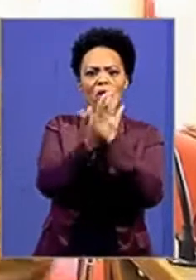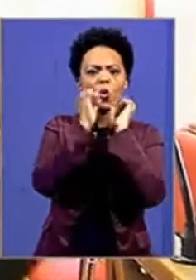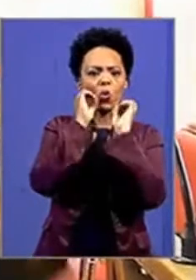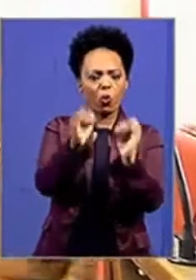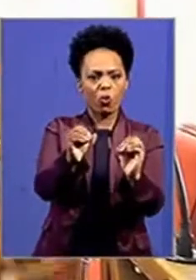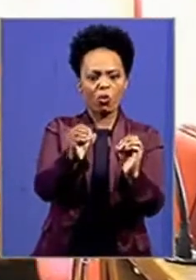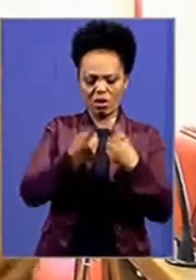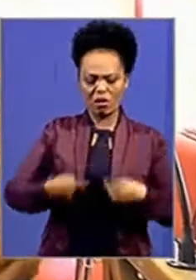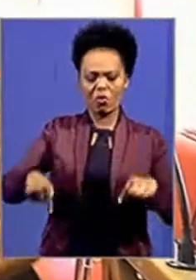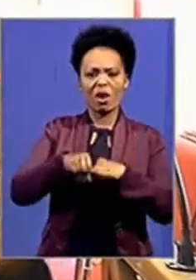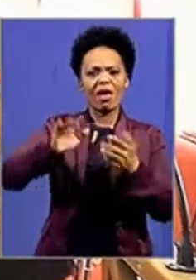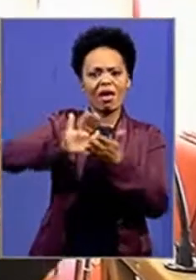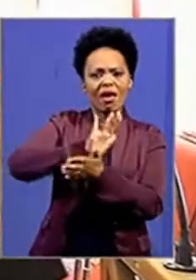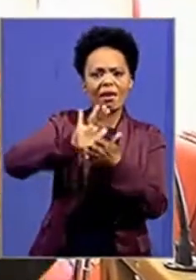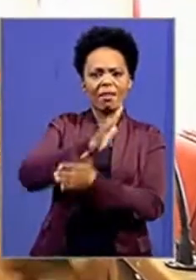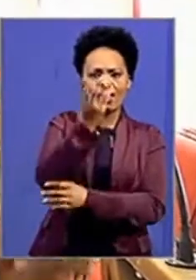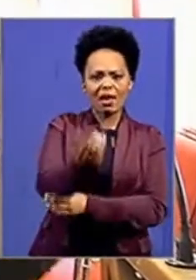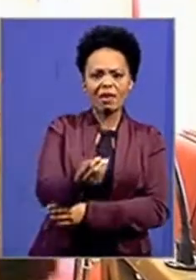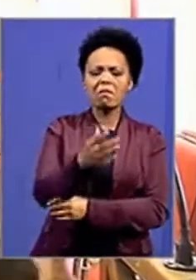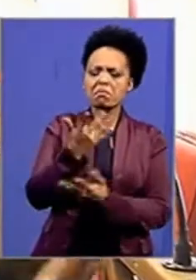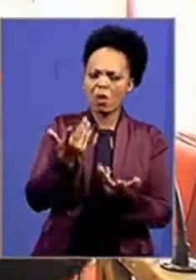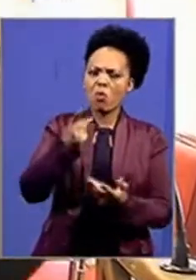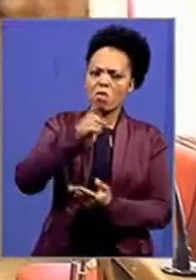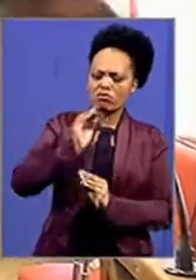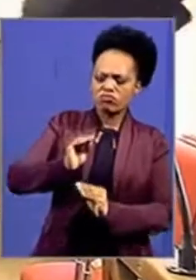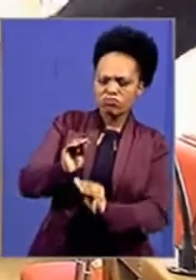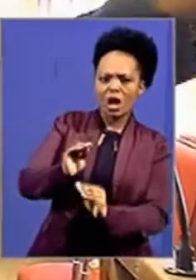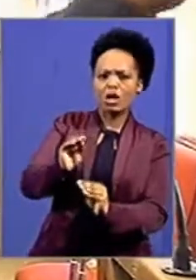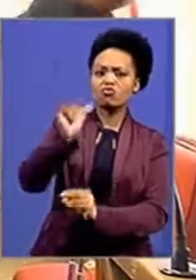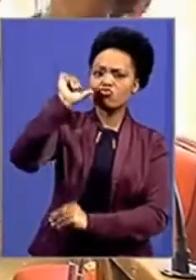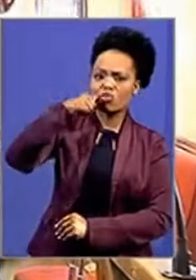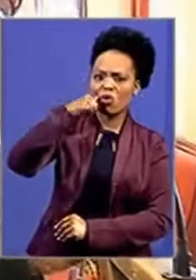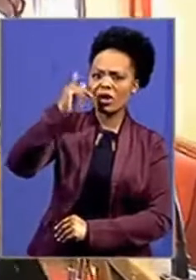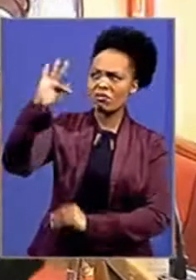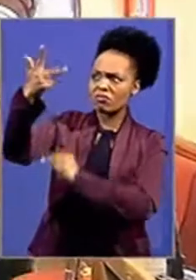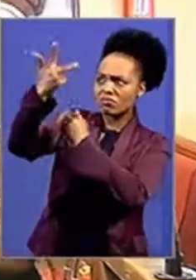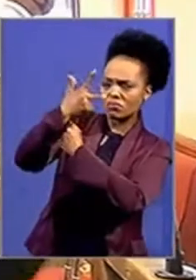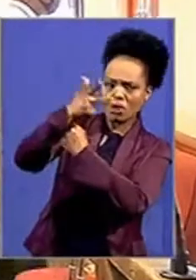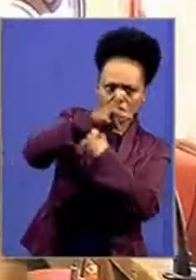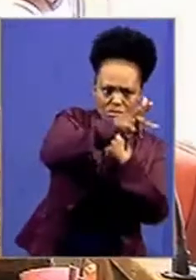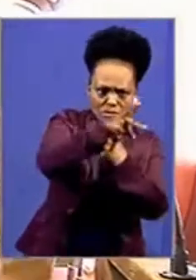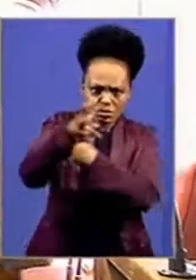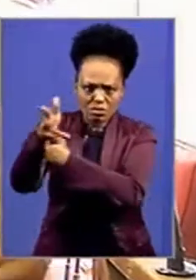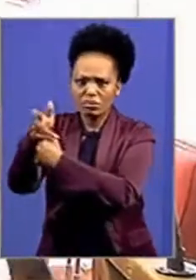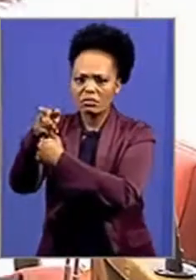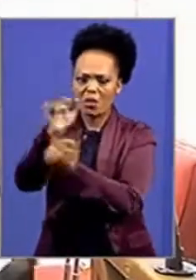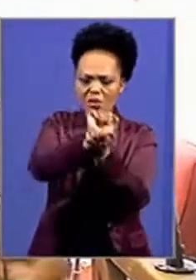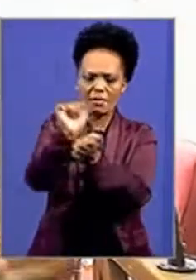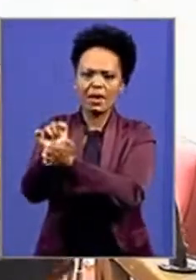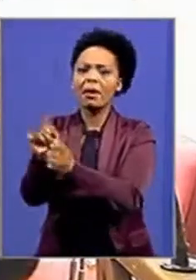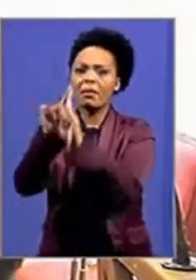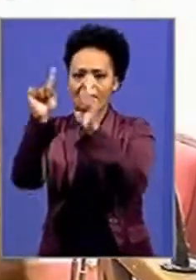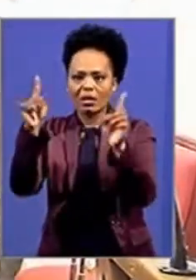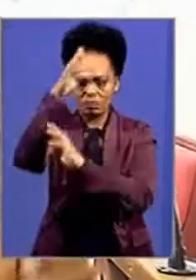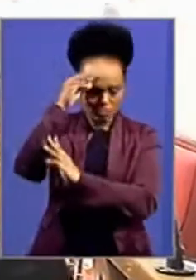rena re thabile kudu ka seo re nyaka go ba ruta gore le go sasa ge ba tšea dikhamera ba tama ba tshwara batho ba swantse ba tsebe gore molao le ona o swantse o latelwe